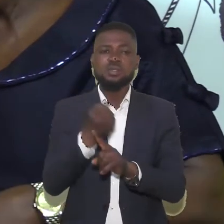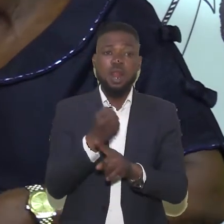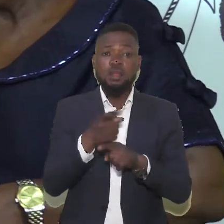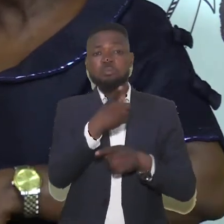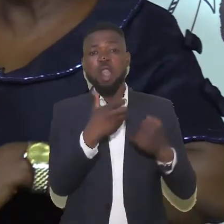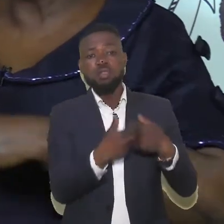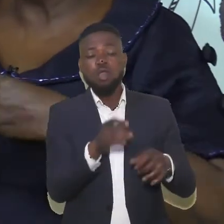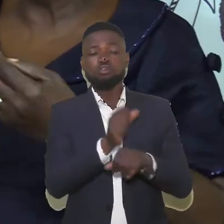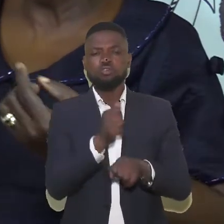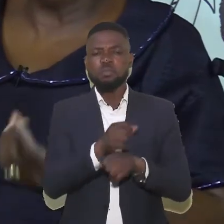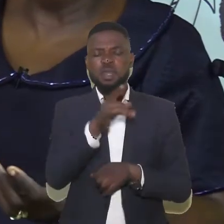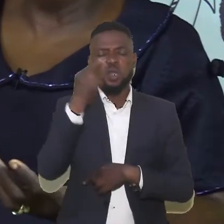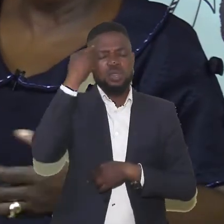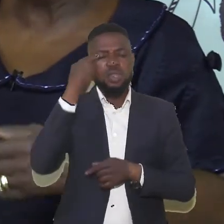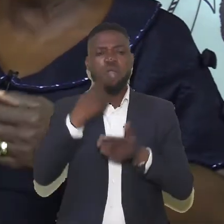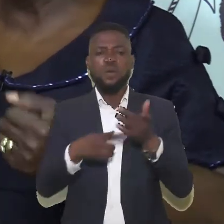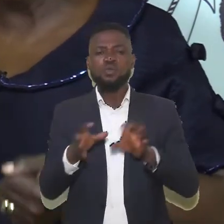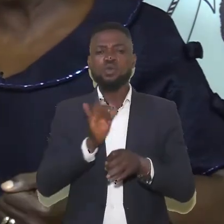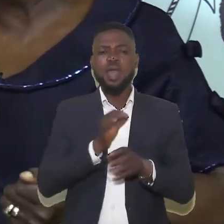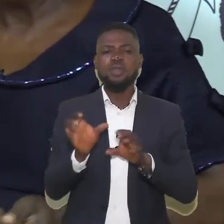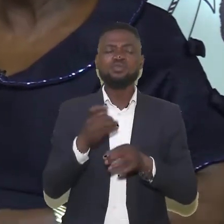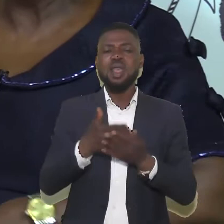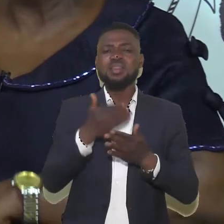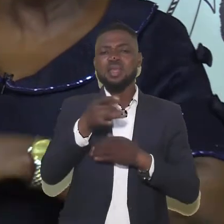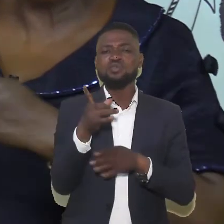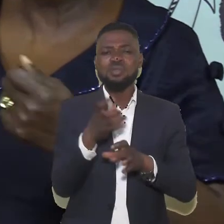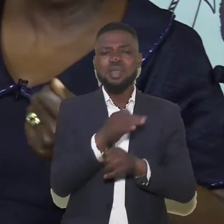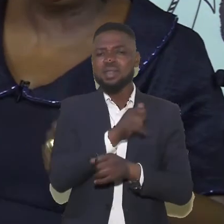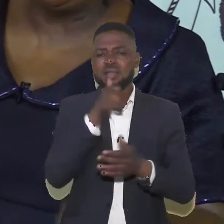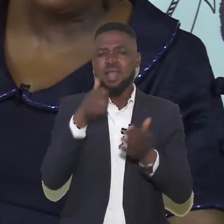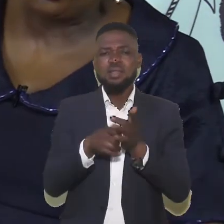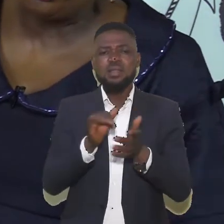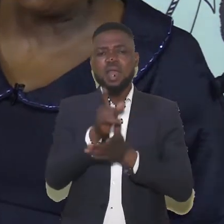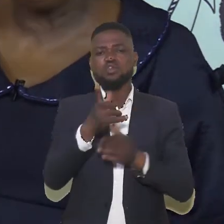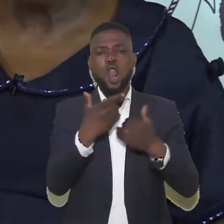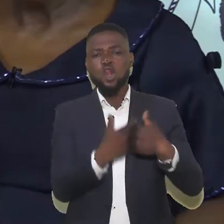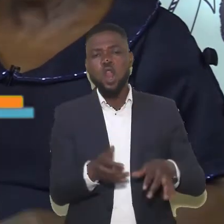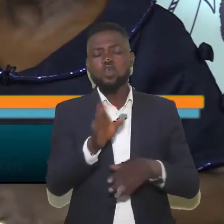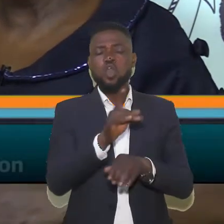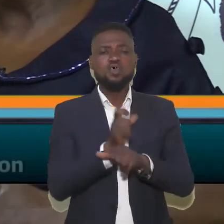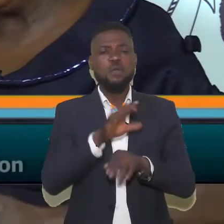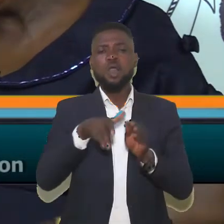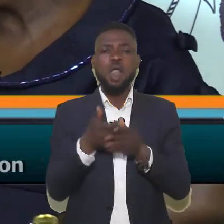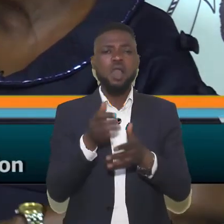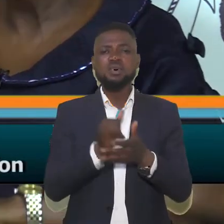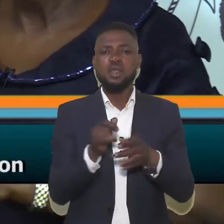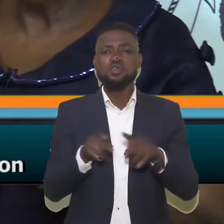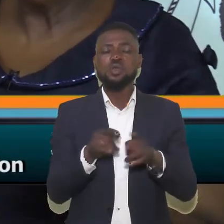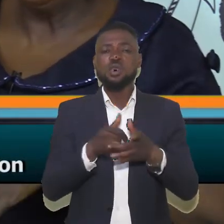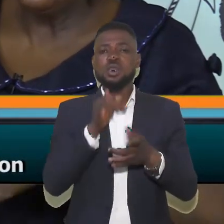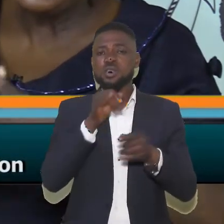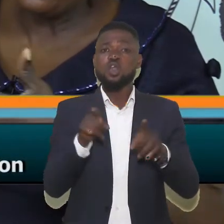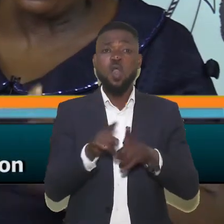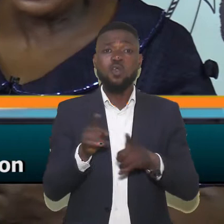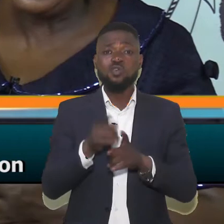provide, lost your job or and you are something. thinking, oh, what do I do next? And then you get a letter that you lost your job and all that. So